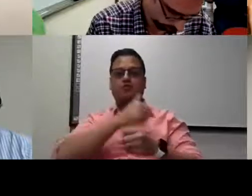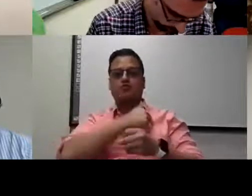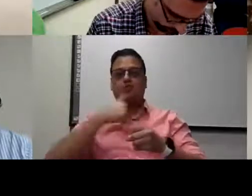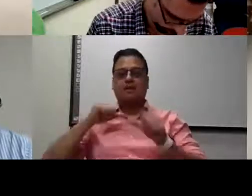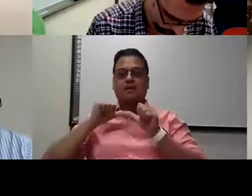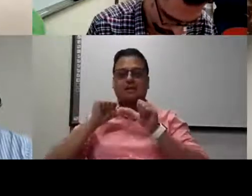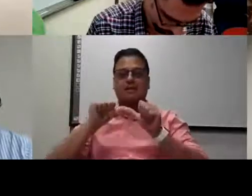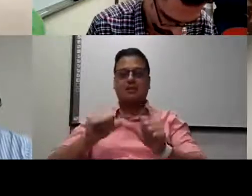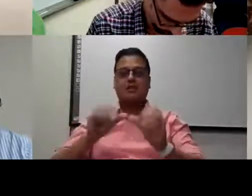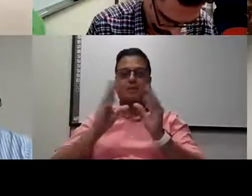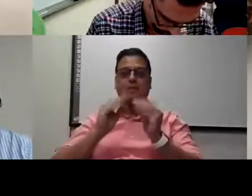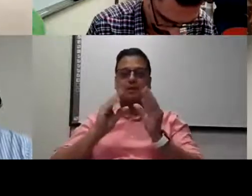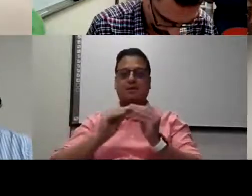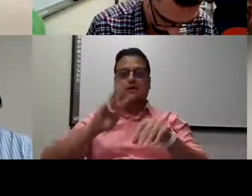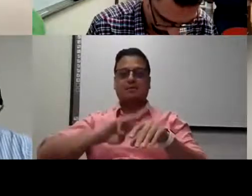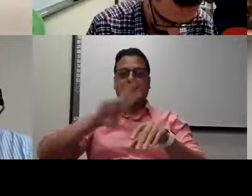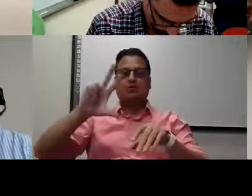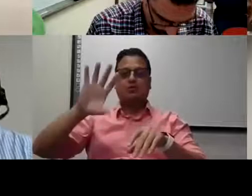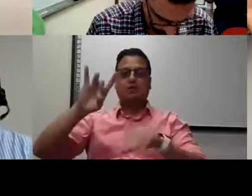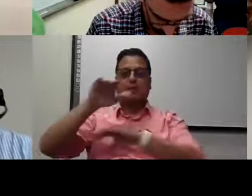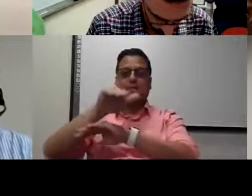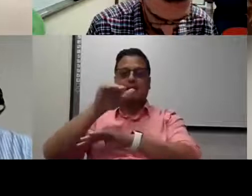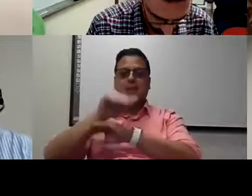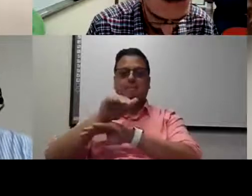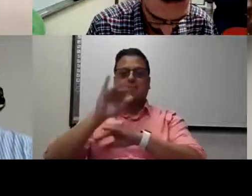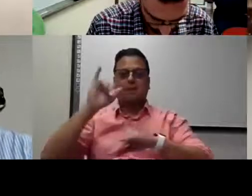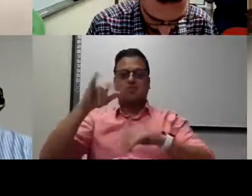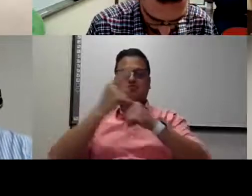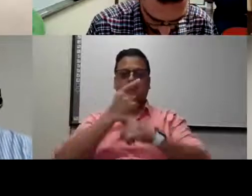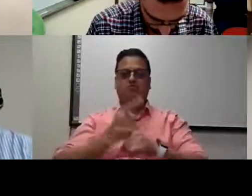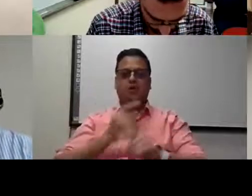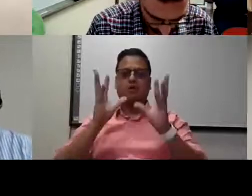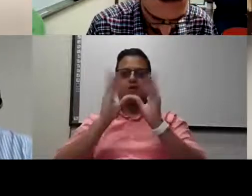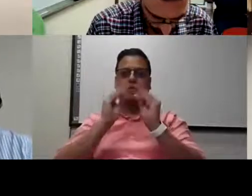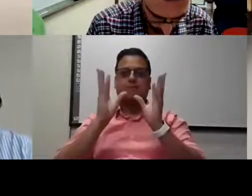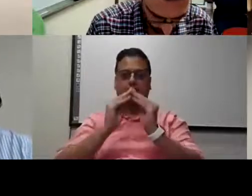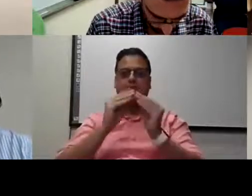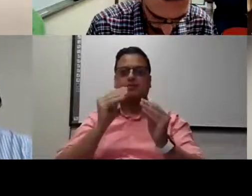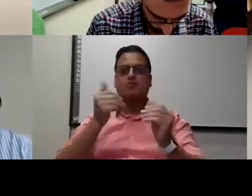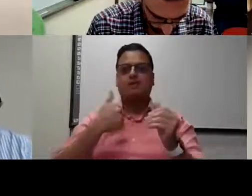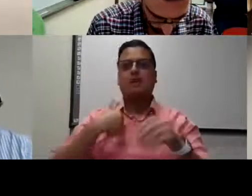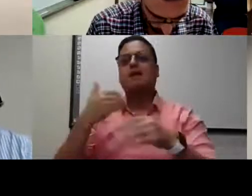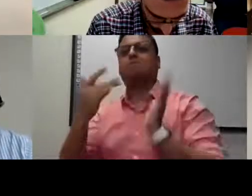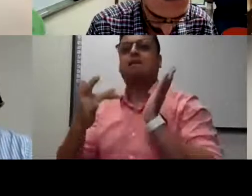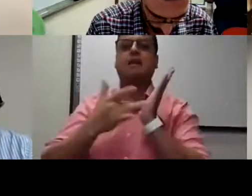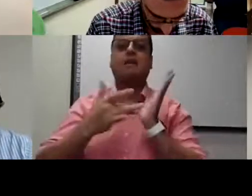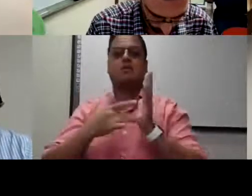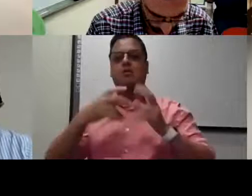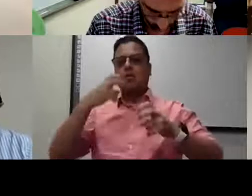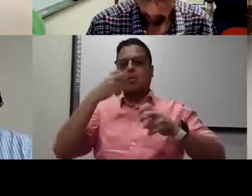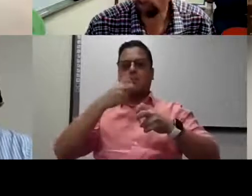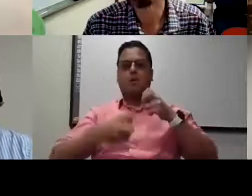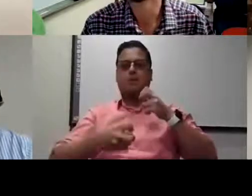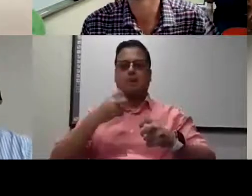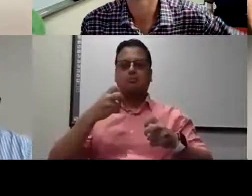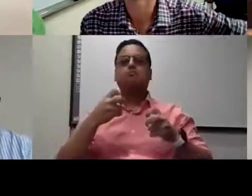meeting at 6:38 p.m. It's our regular session meeting. We are having some technical issues, and we are going